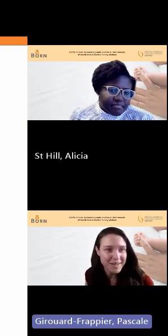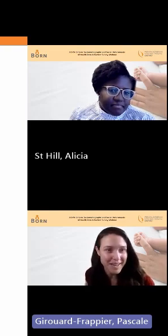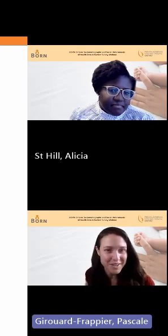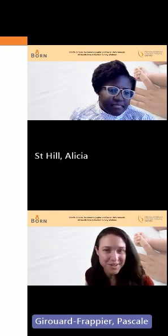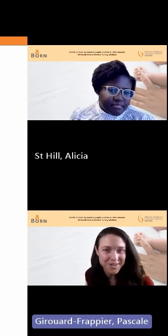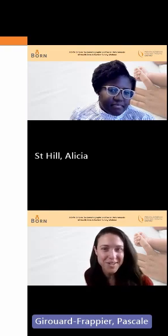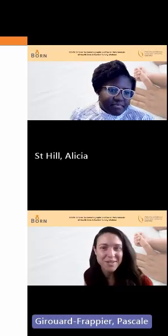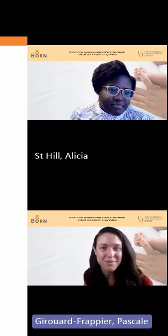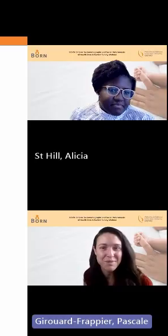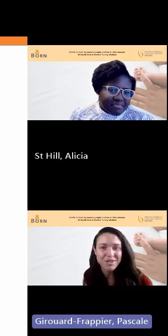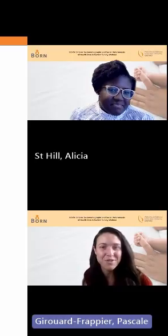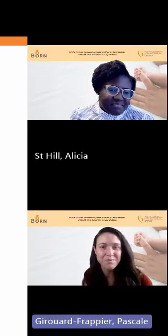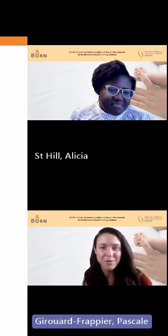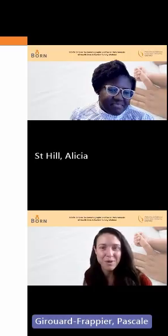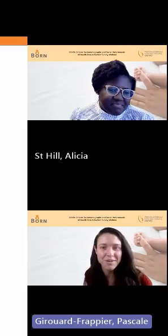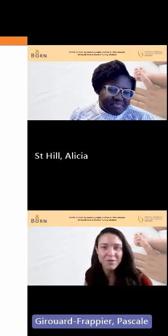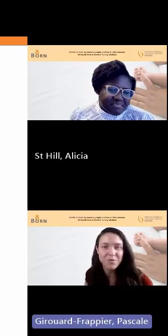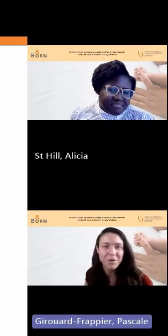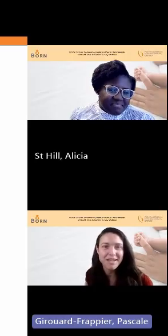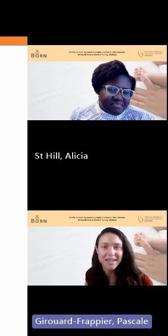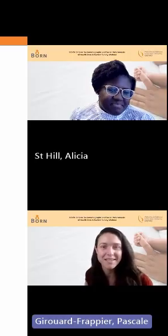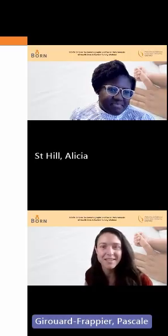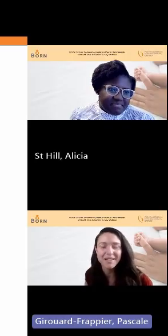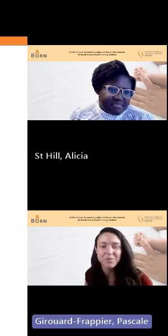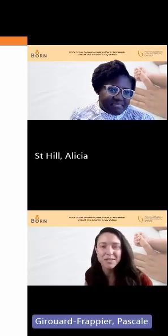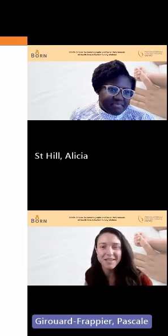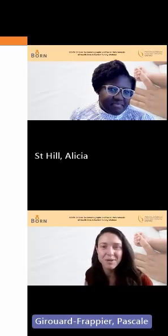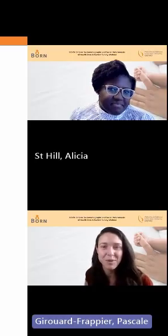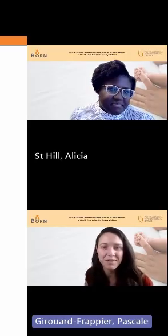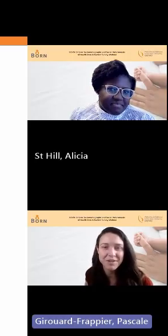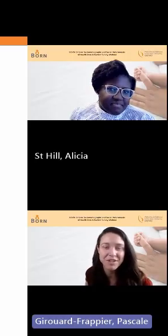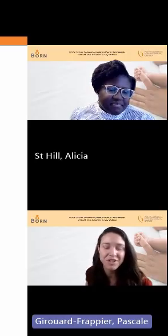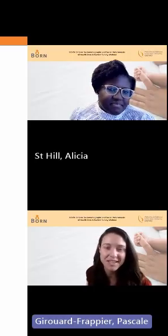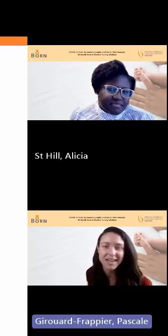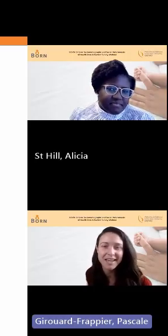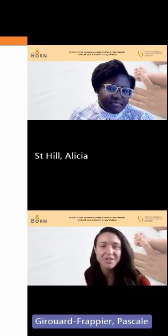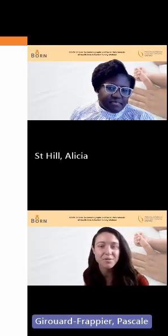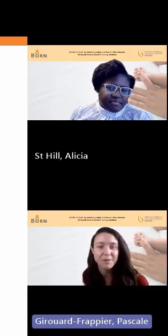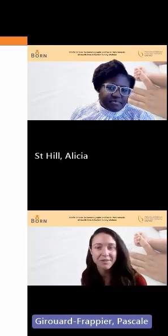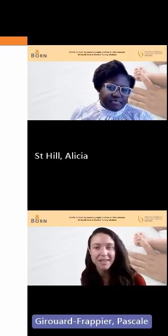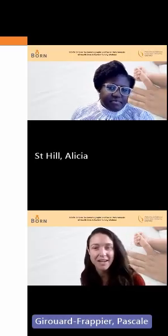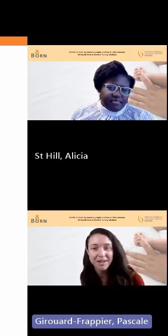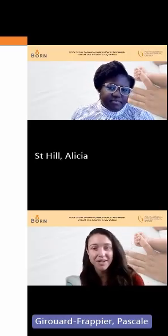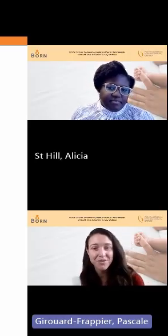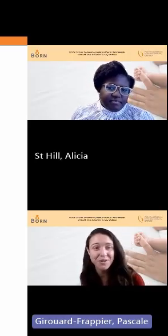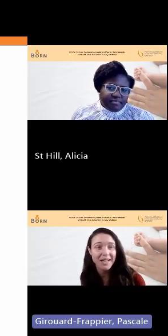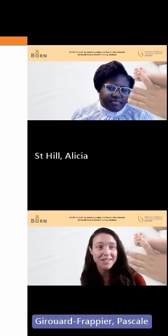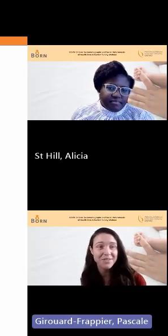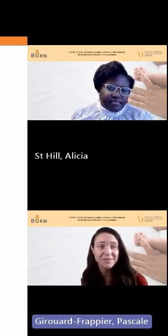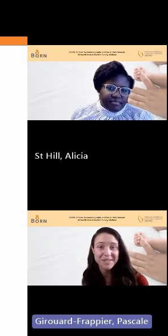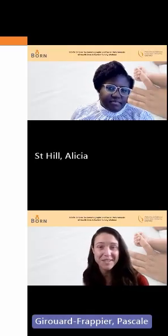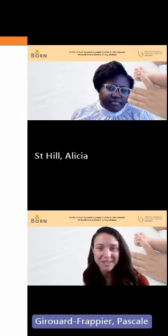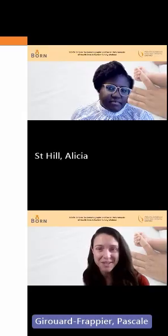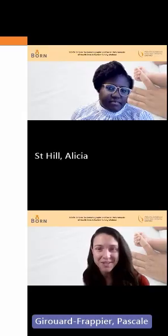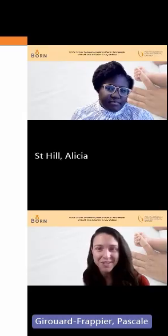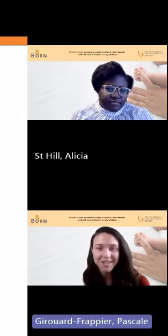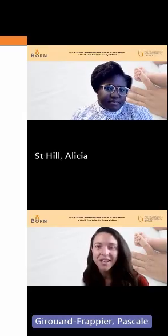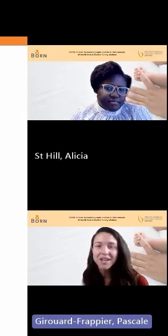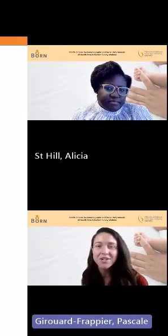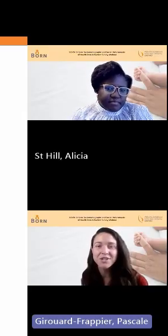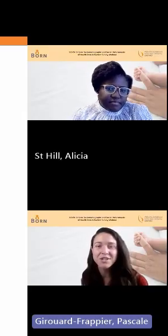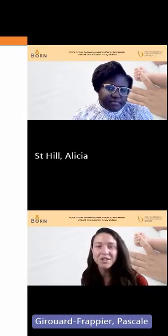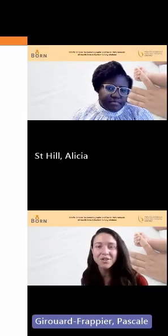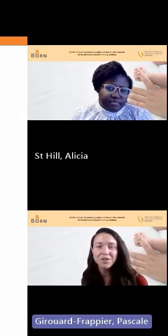the baby catcher. She's a registered midwife who works at West End Midwife in the GTA and surrounding areas for the last 15